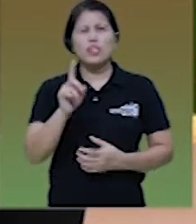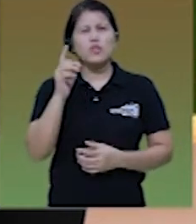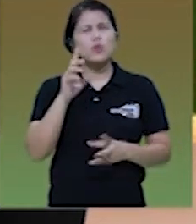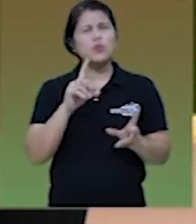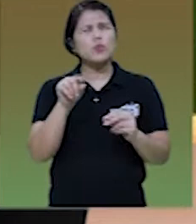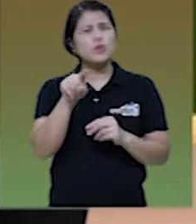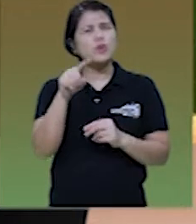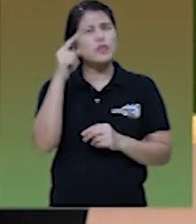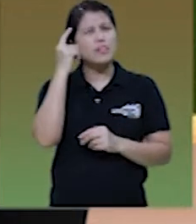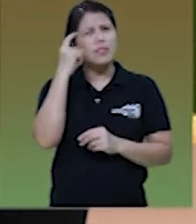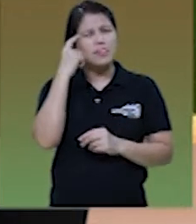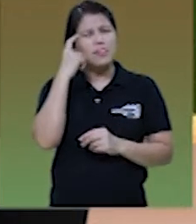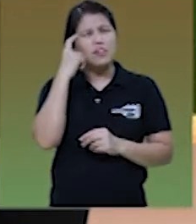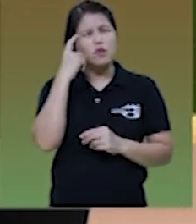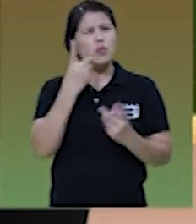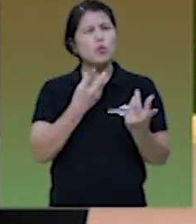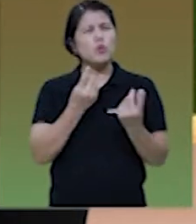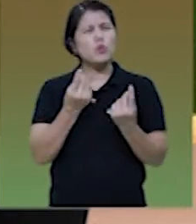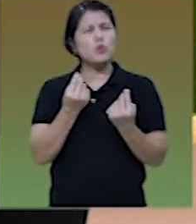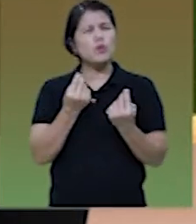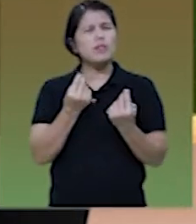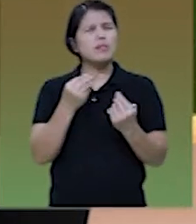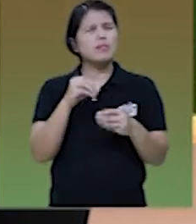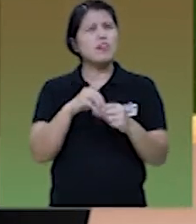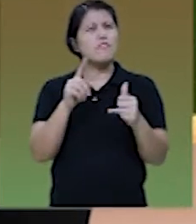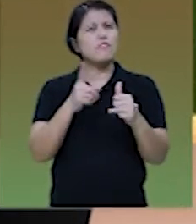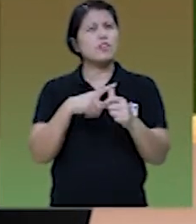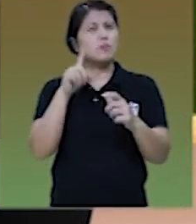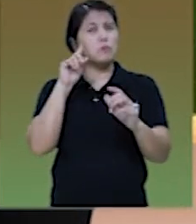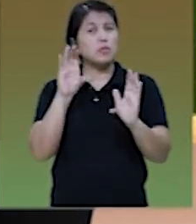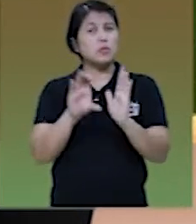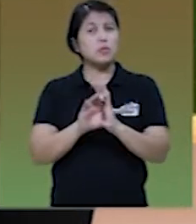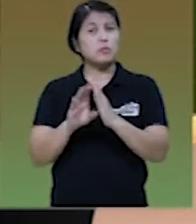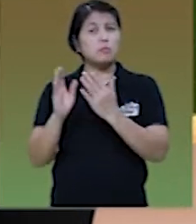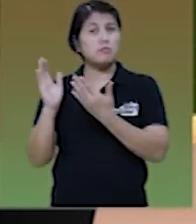What do you think the child is doing in the first picture?